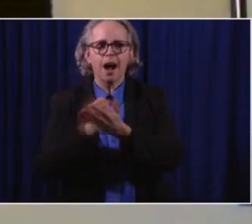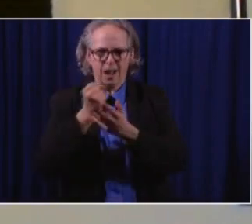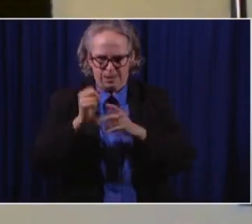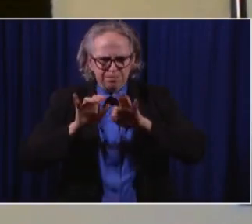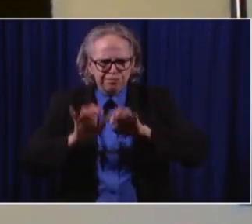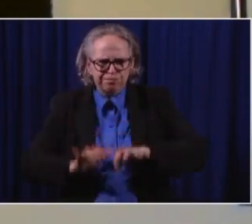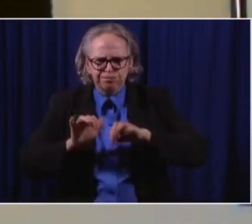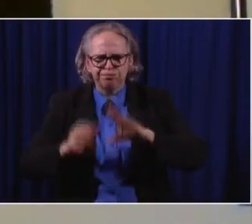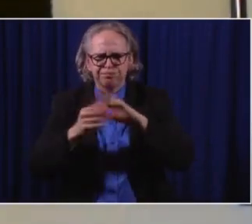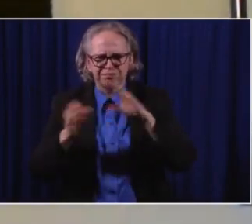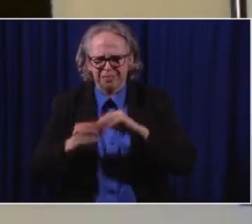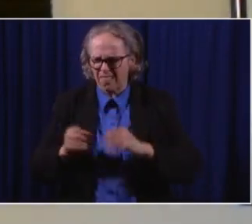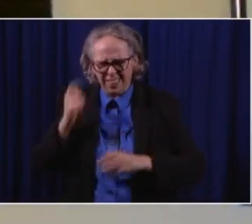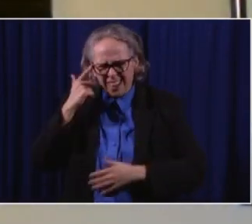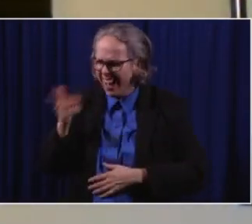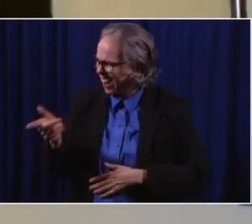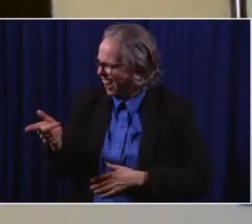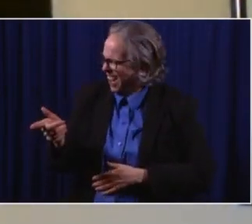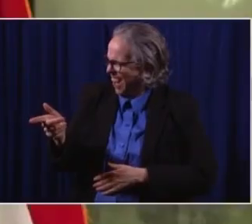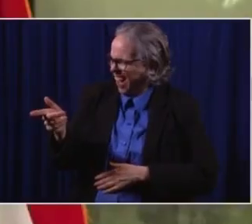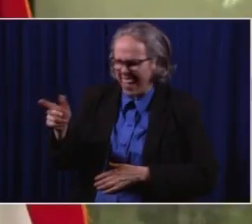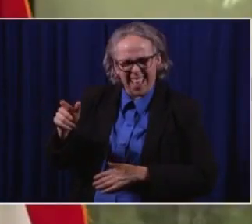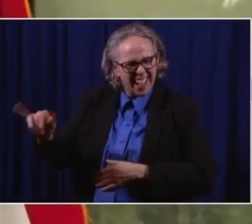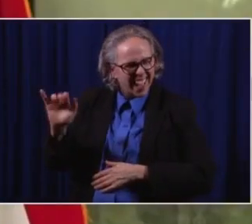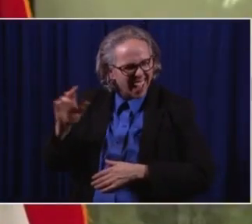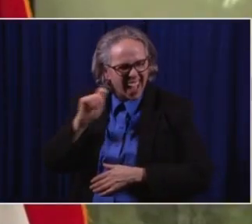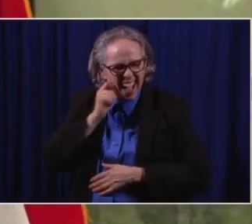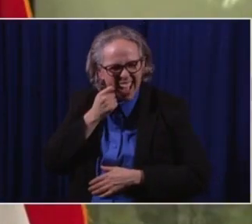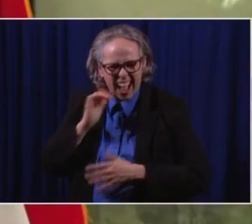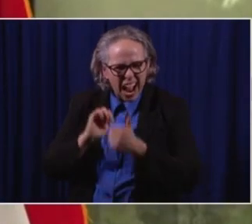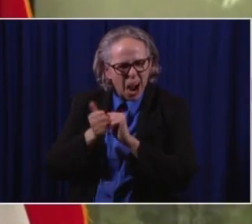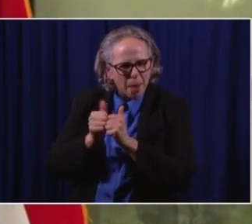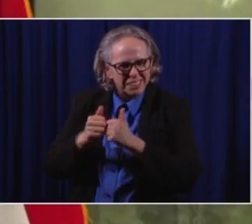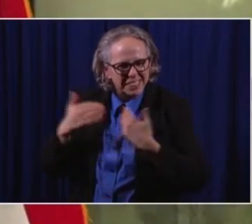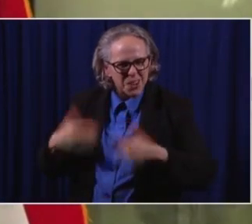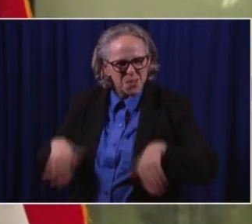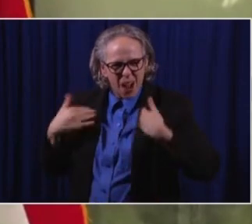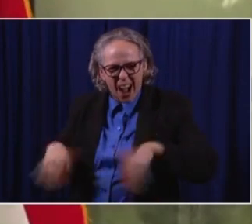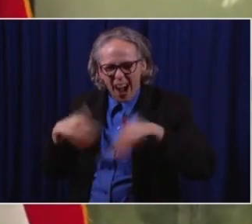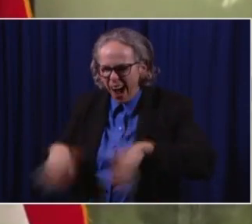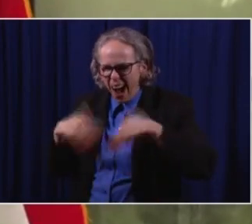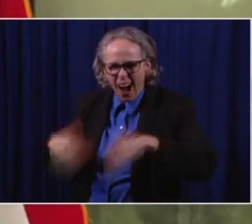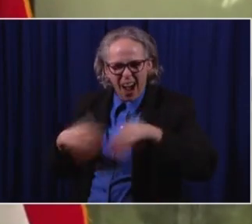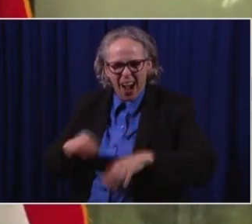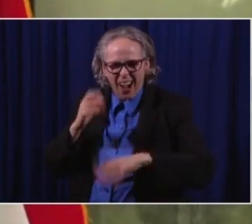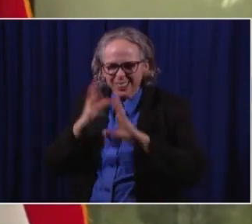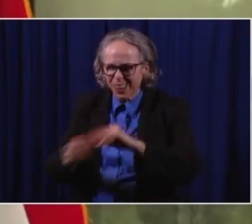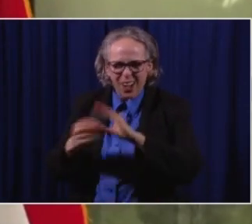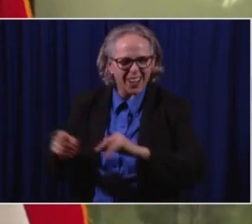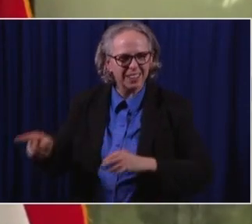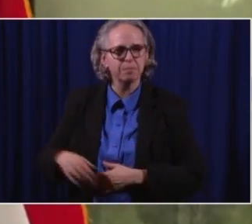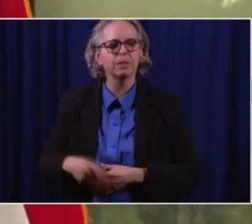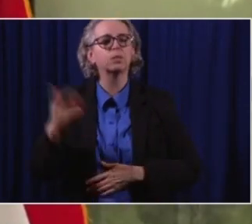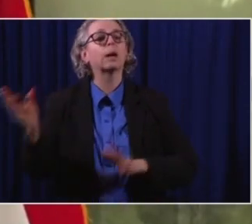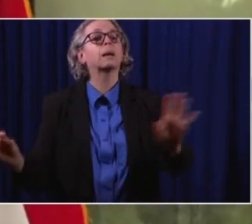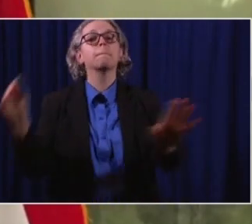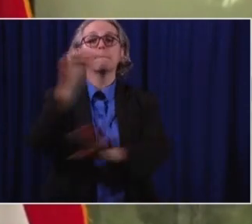the competition, right? Yes, You yes, hang yeah. on to the line. So he ends up with the Dayton paper.